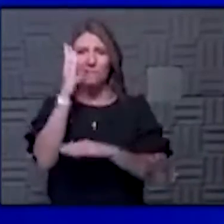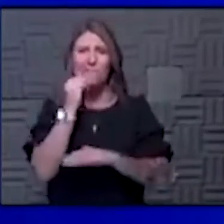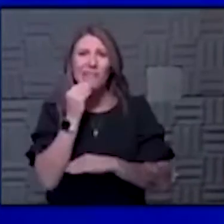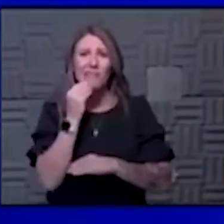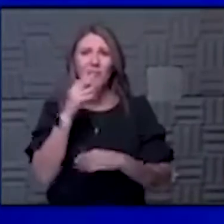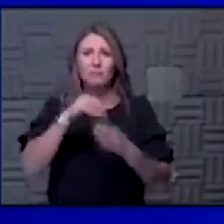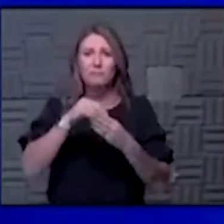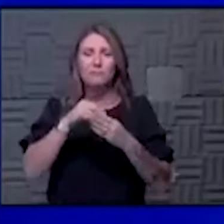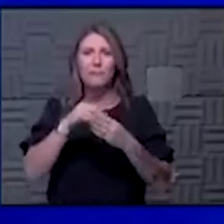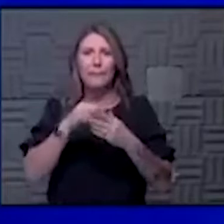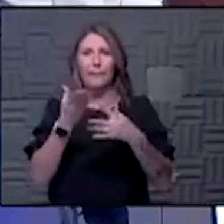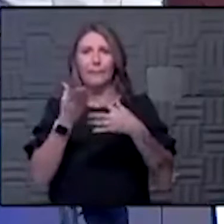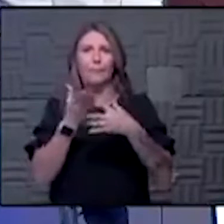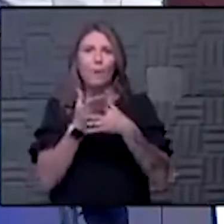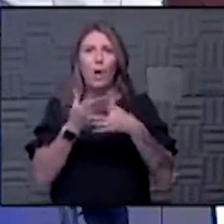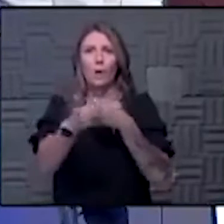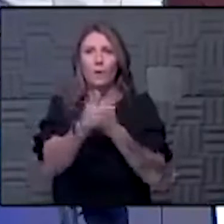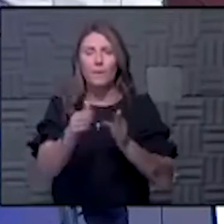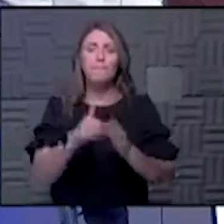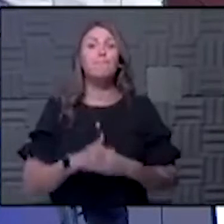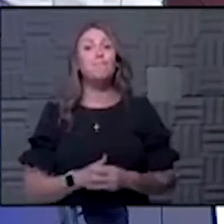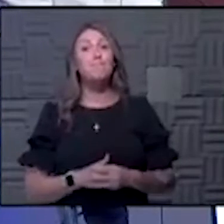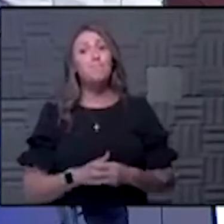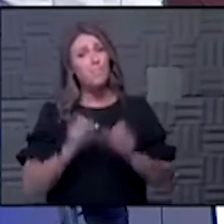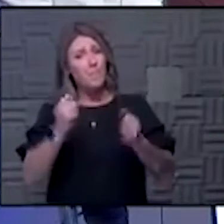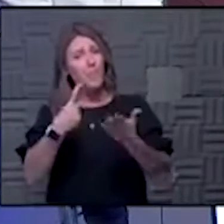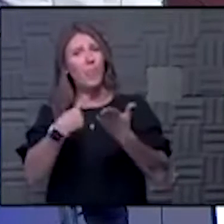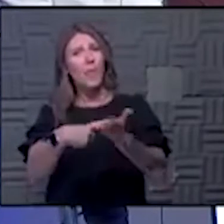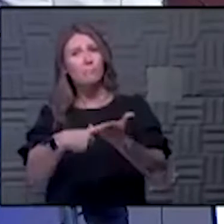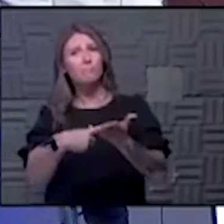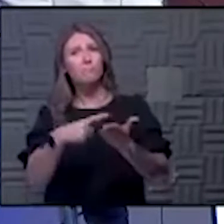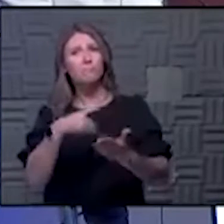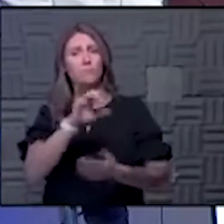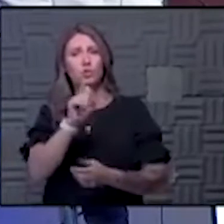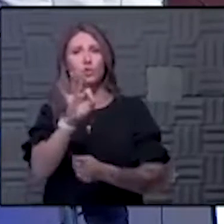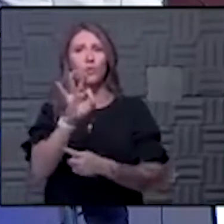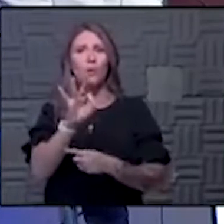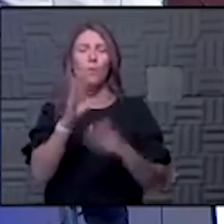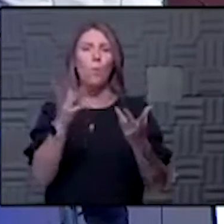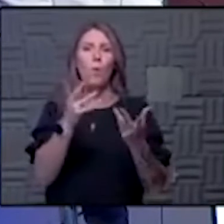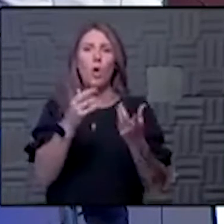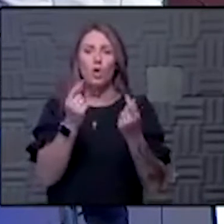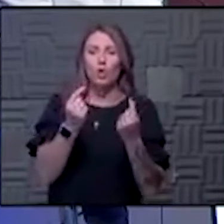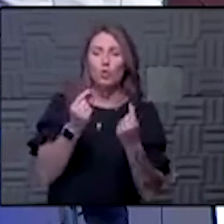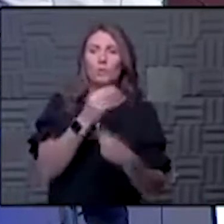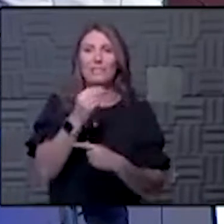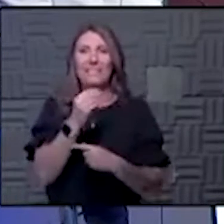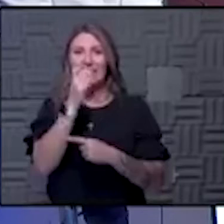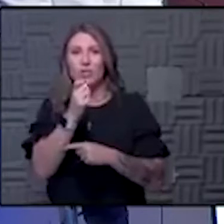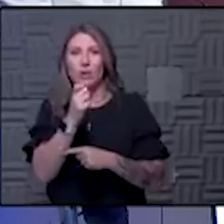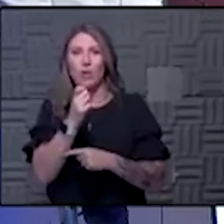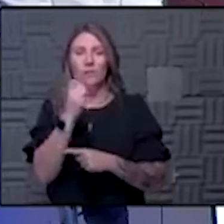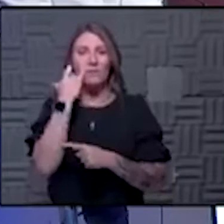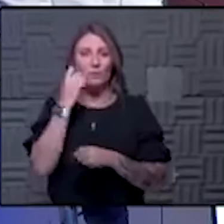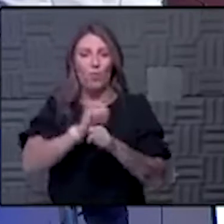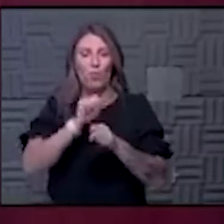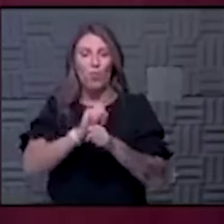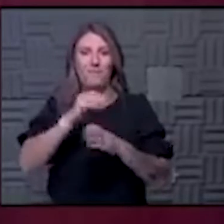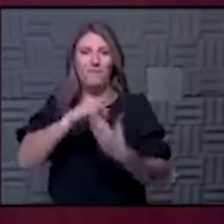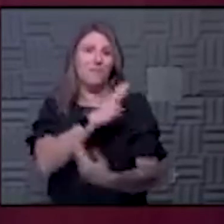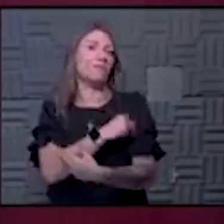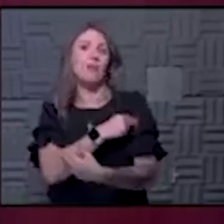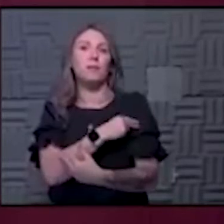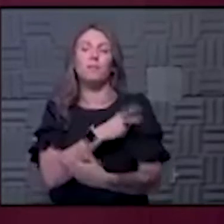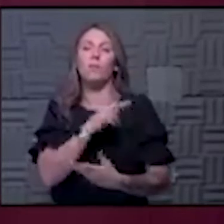been a concern. So talk to us a little bit about what are we saying to our employees about what are the do's and don'ts of working in the hospital, even if you're not inside the cafeteria?